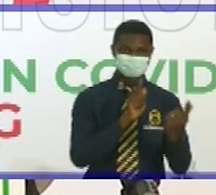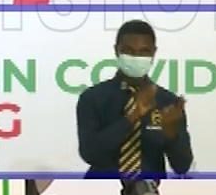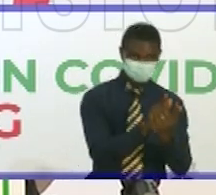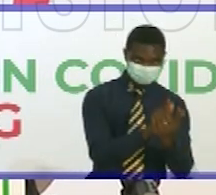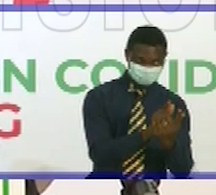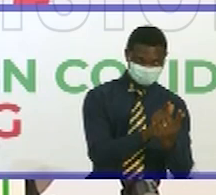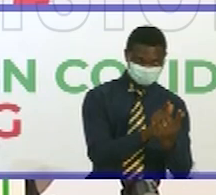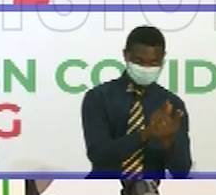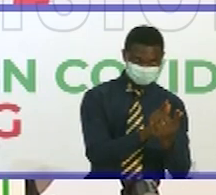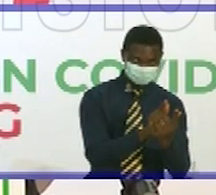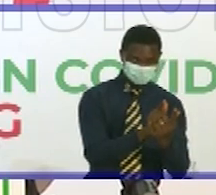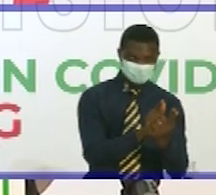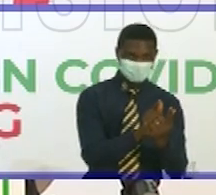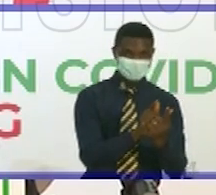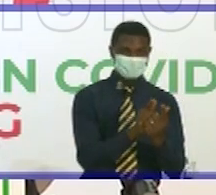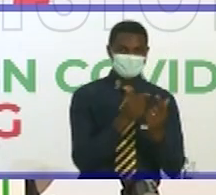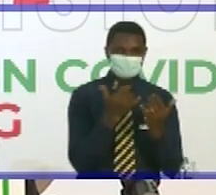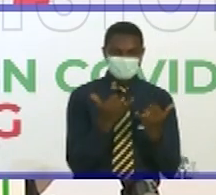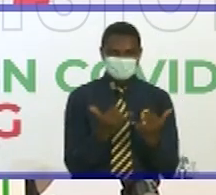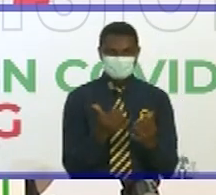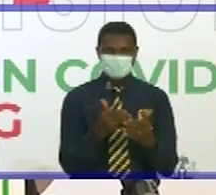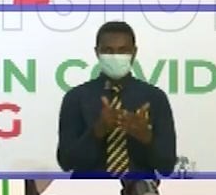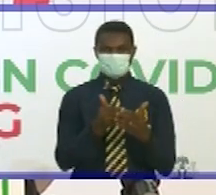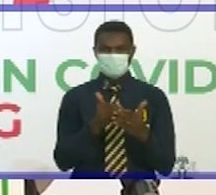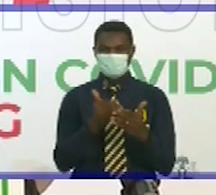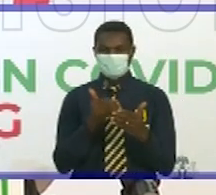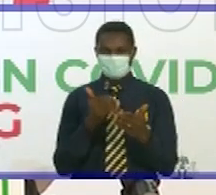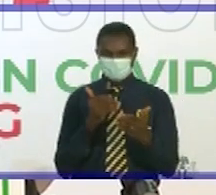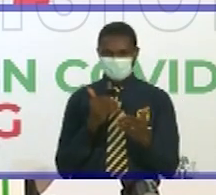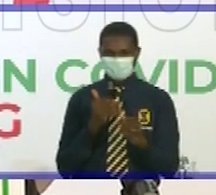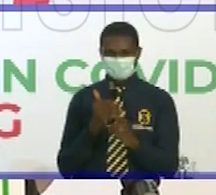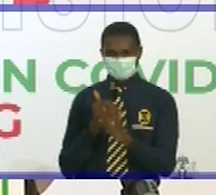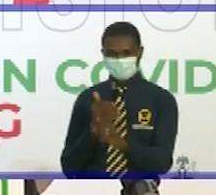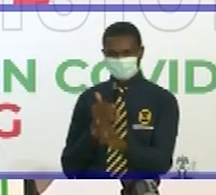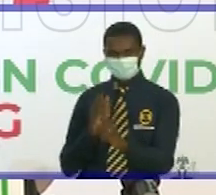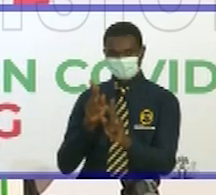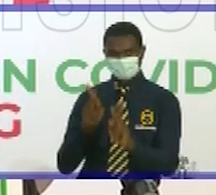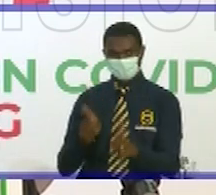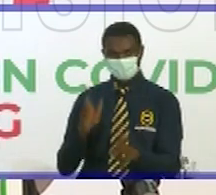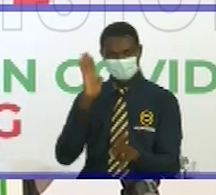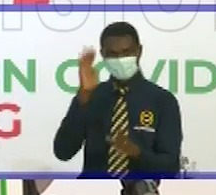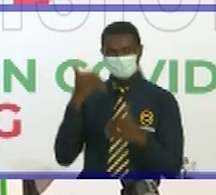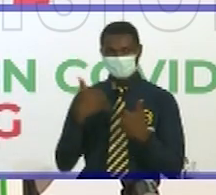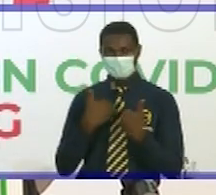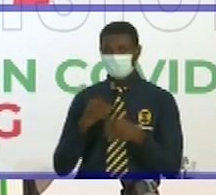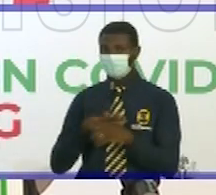ki ti eniyan gan ba ma ni arun yen nkan kan wa ta n pe ni incubation